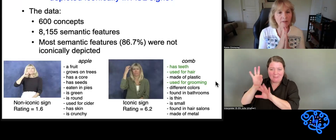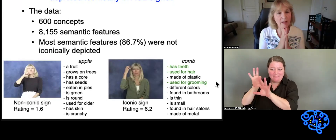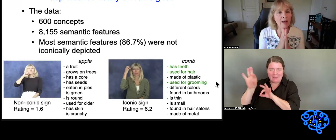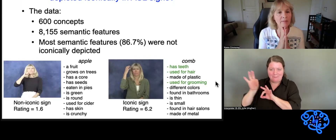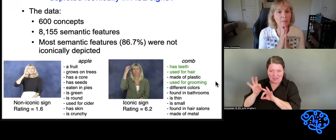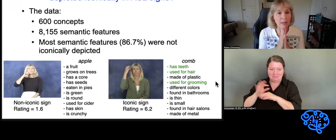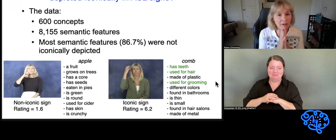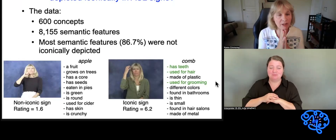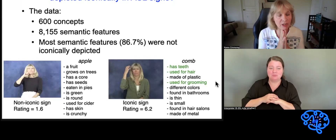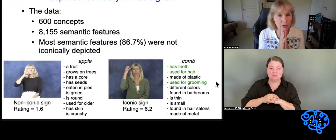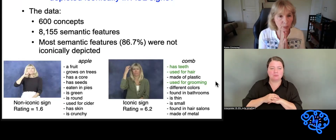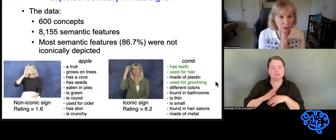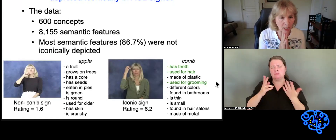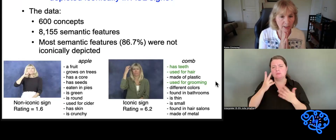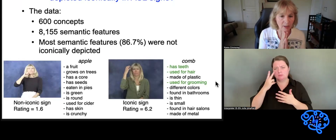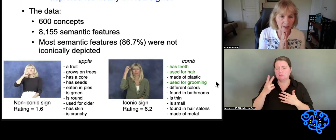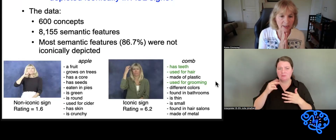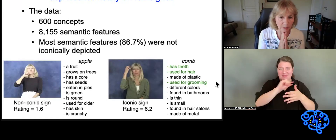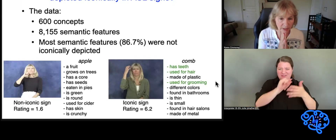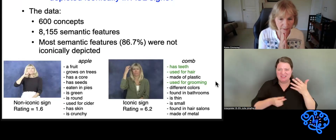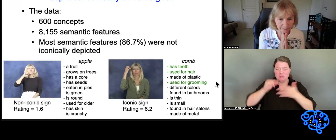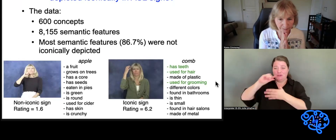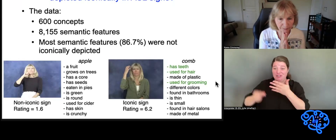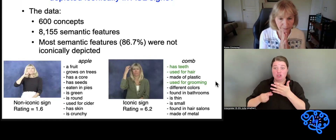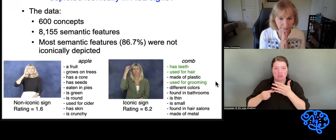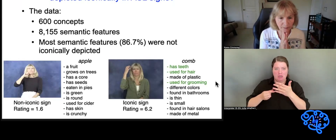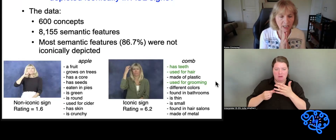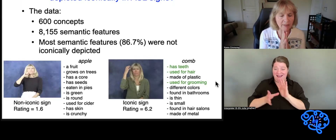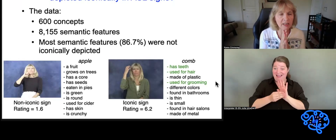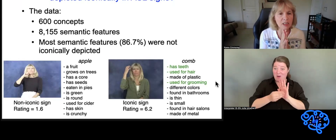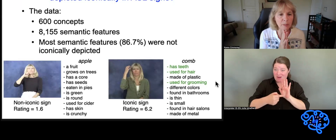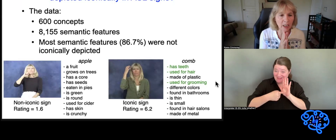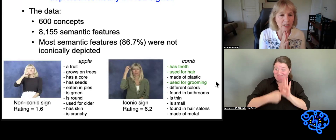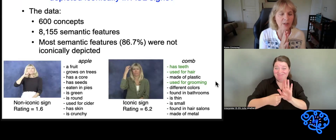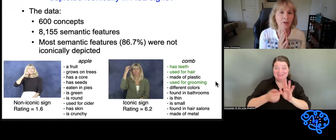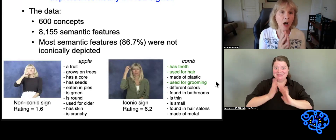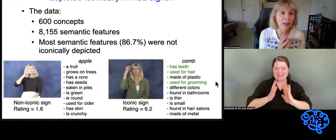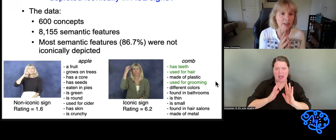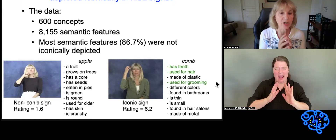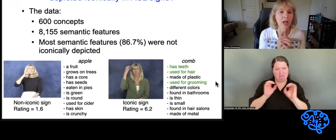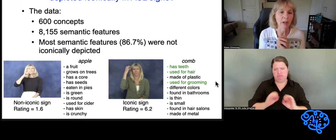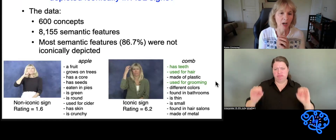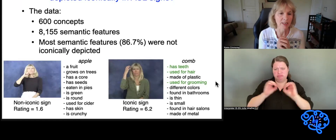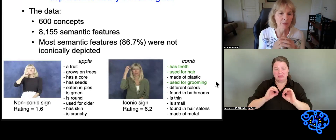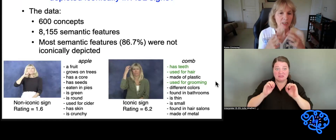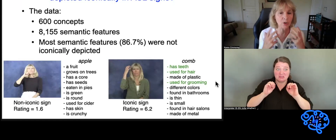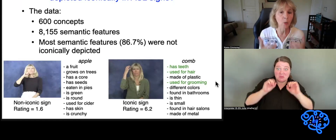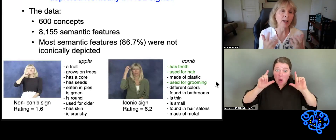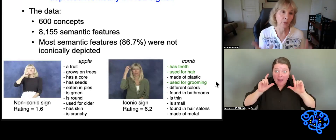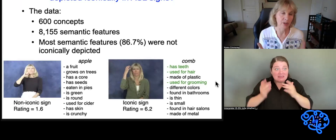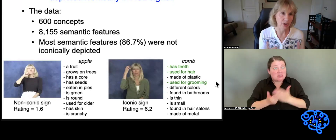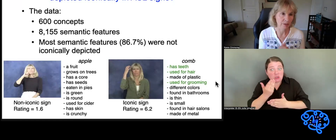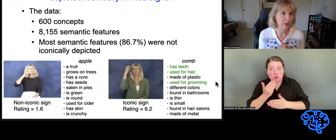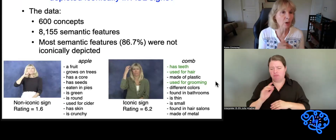surprising that many features were not iconically depicted. And I think this is because our knowledge about concepts is